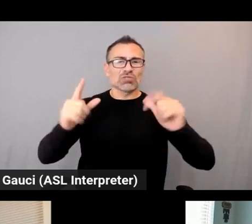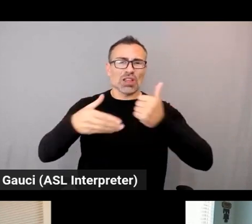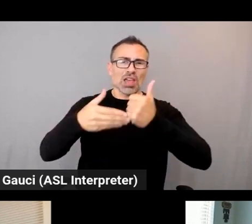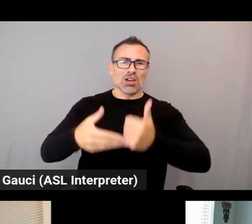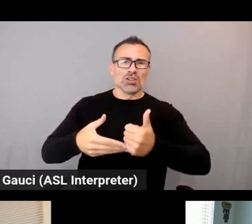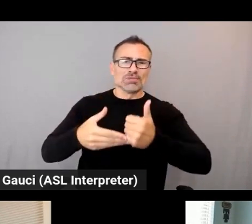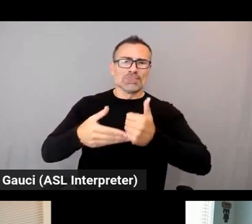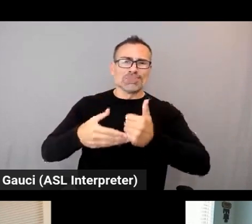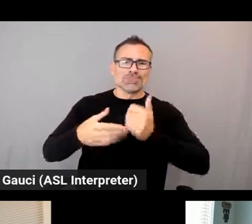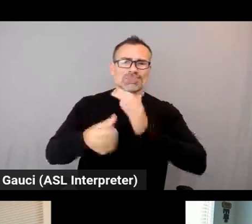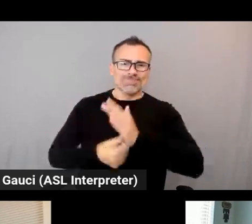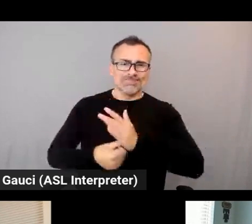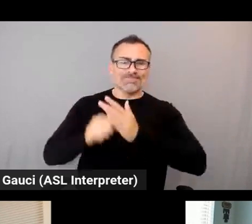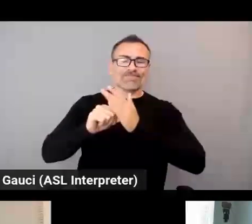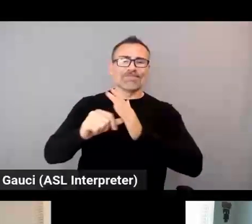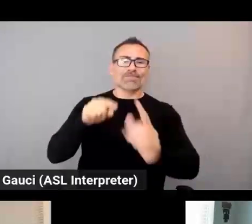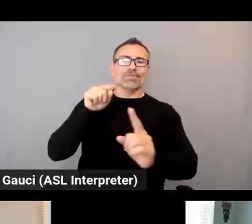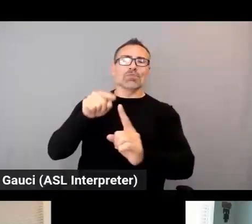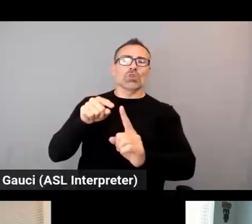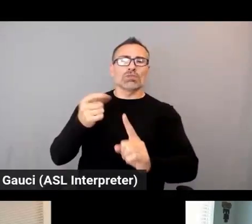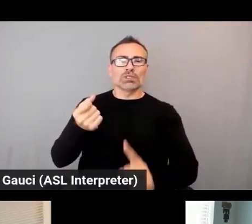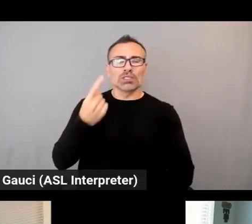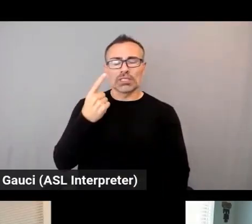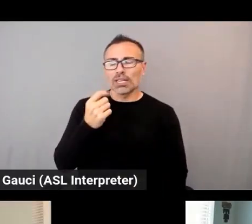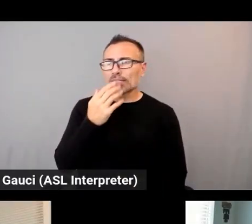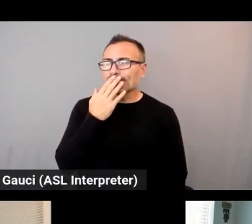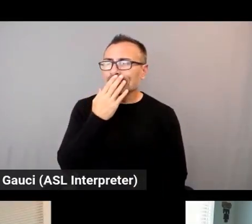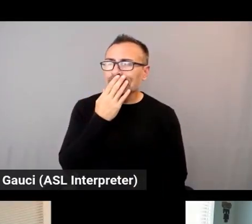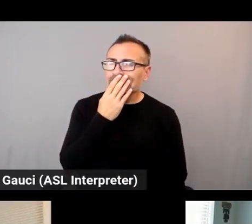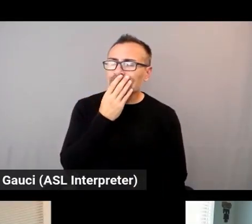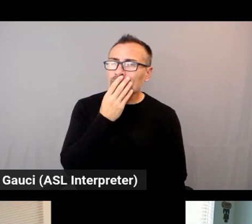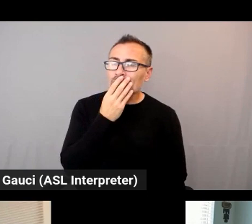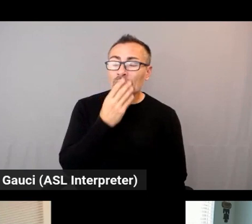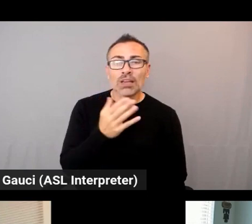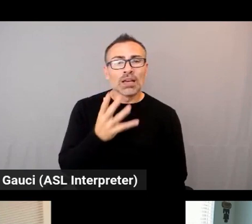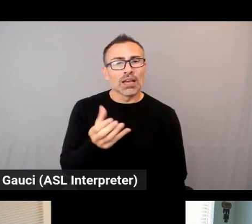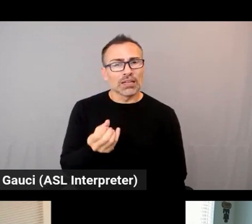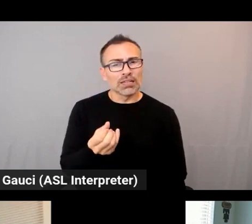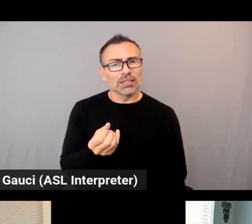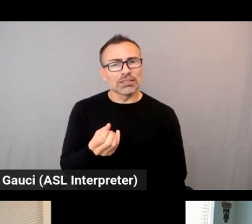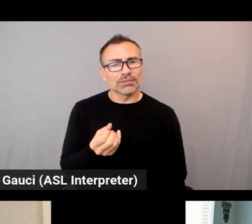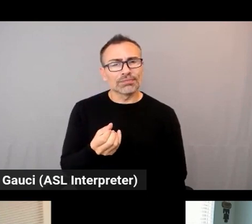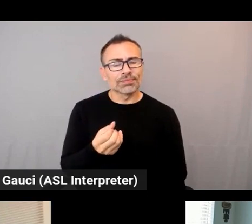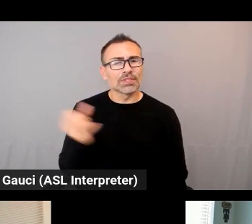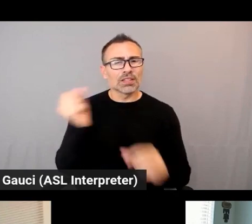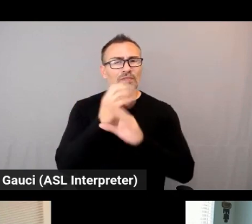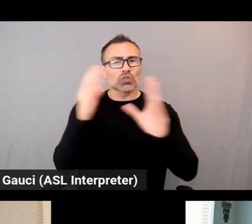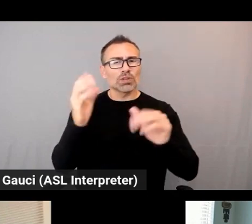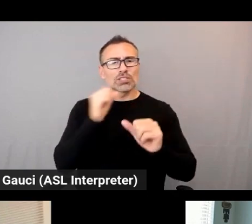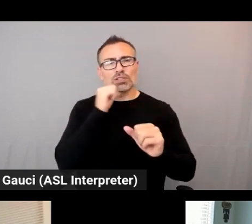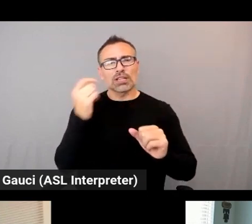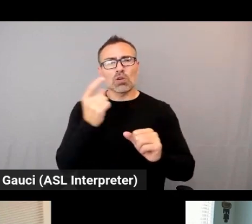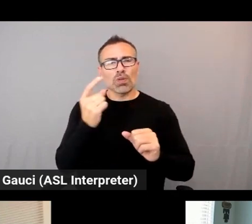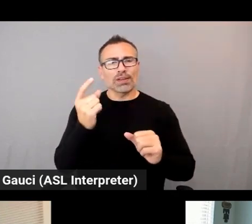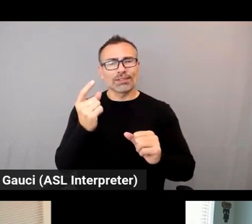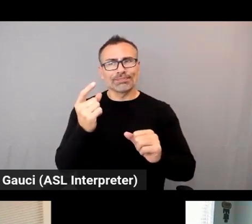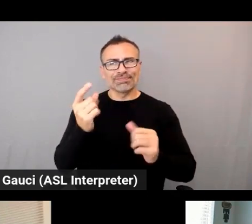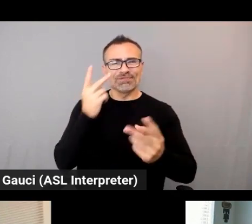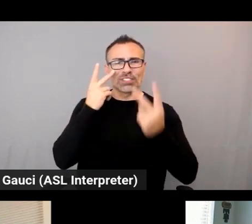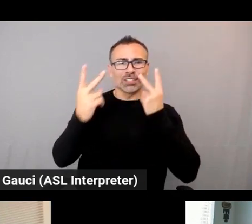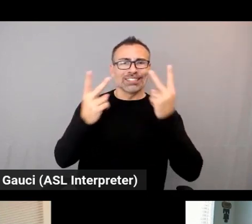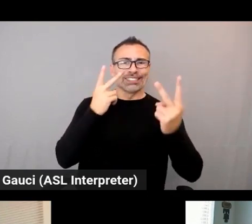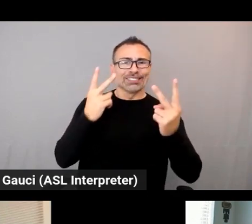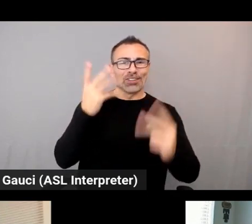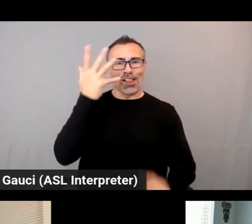to help us understand. And it sounds like the visualizations aren't just visualizations to look, nice and